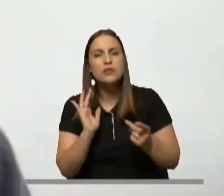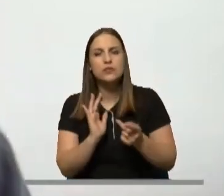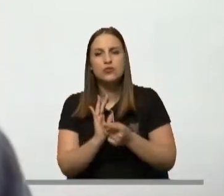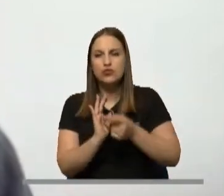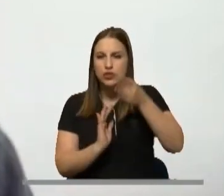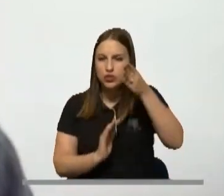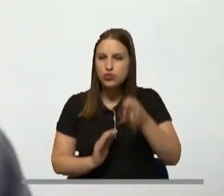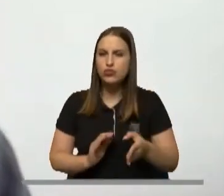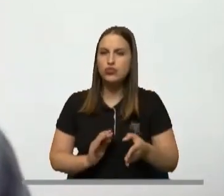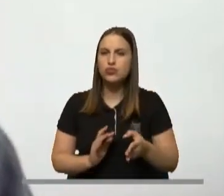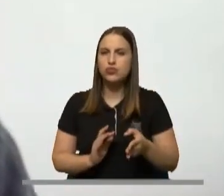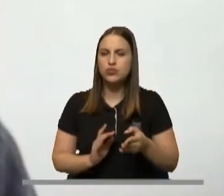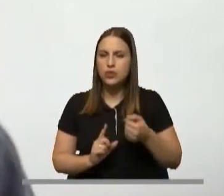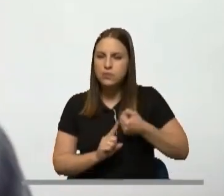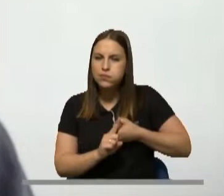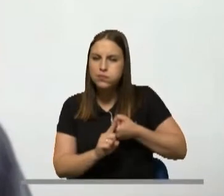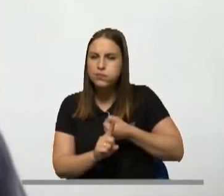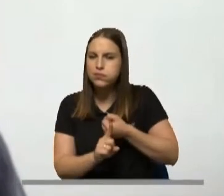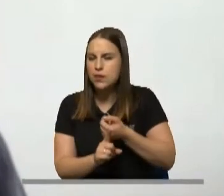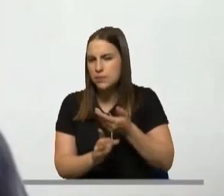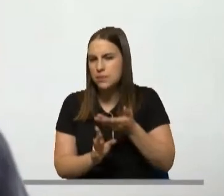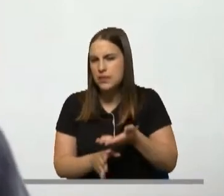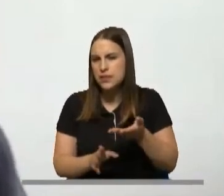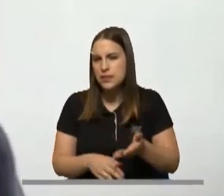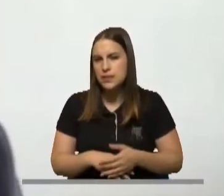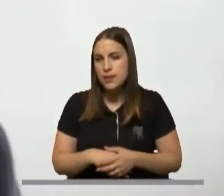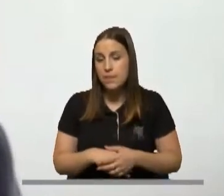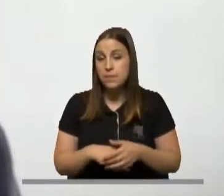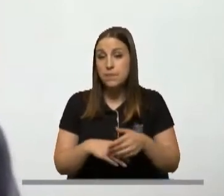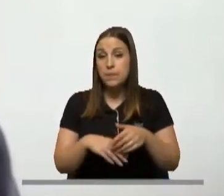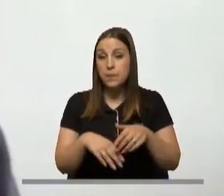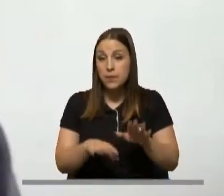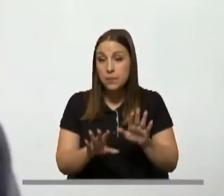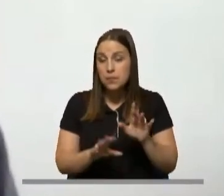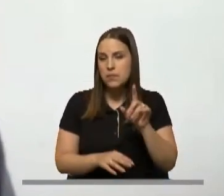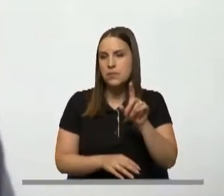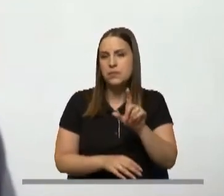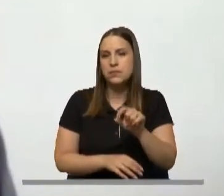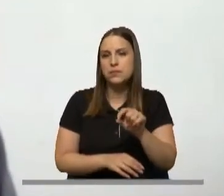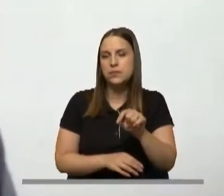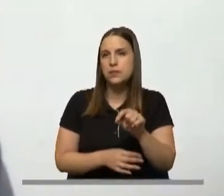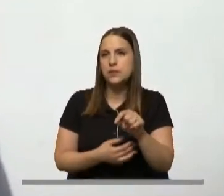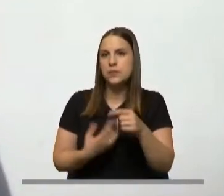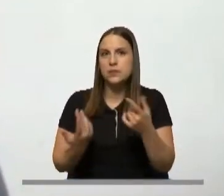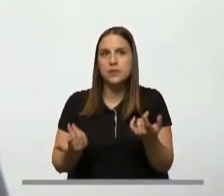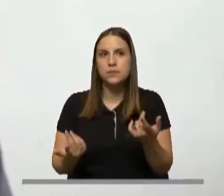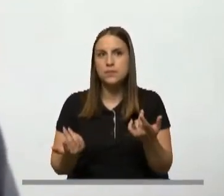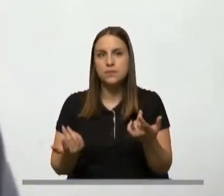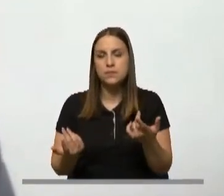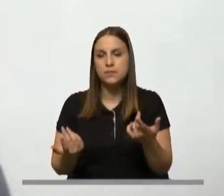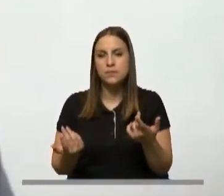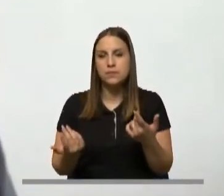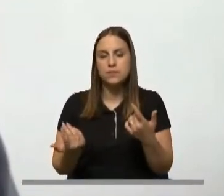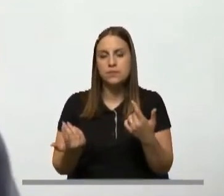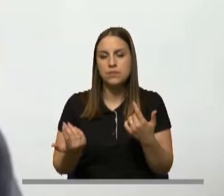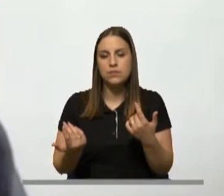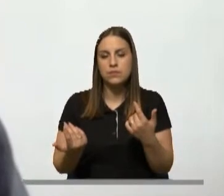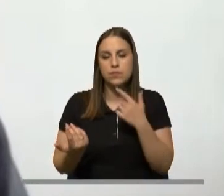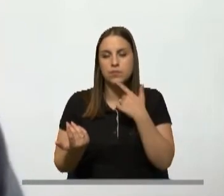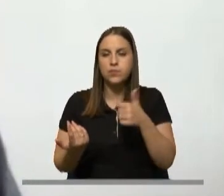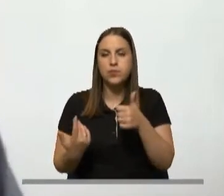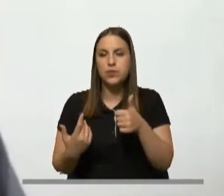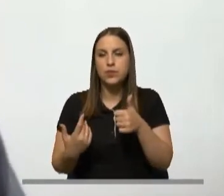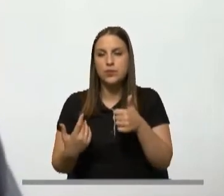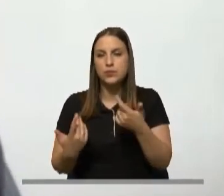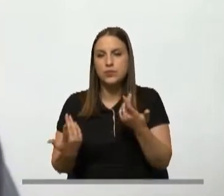justice, to quote Lessing. But neither have we stopped experiencing